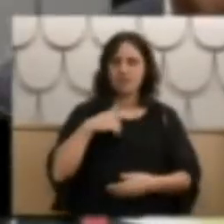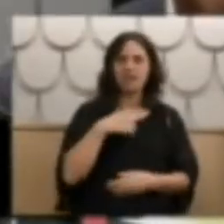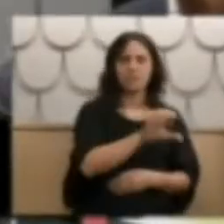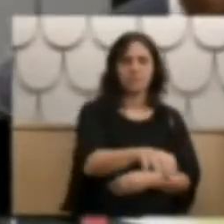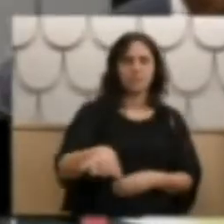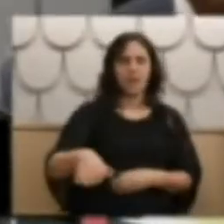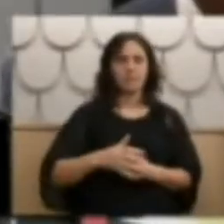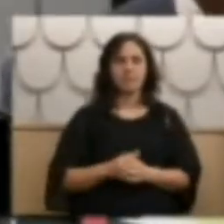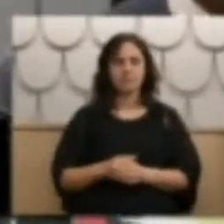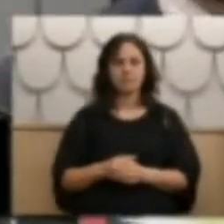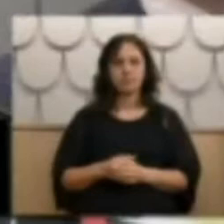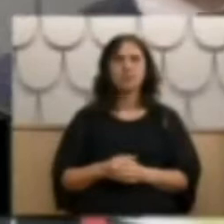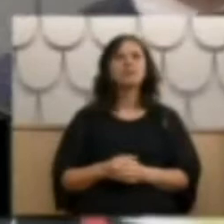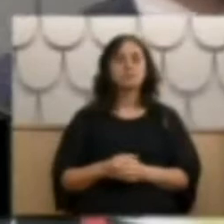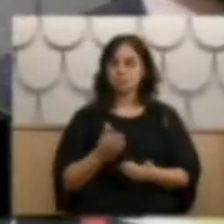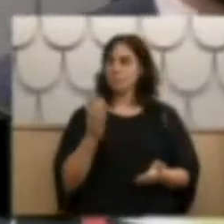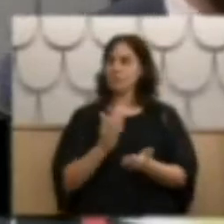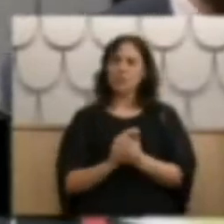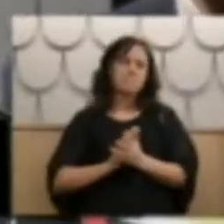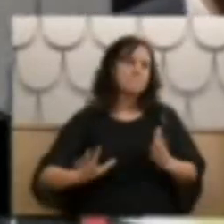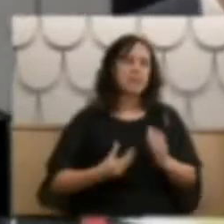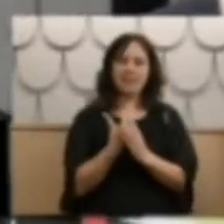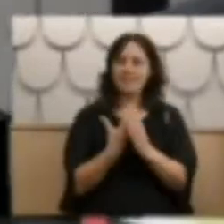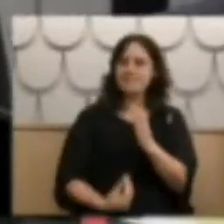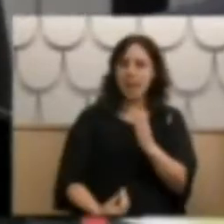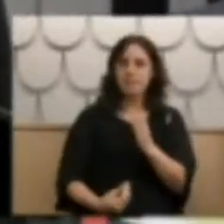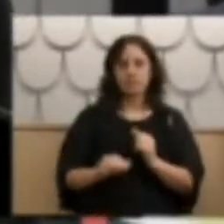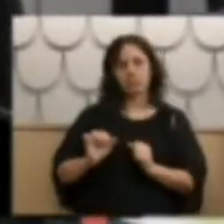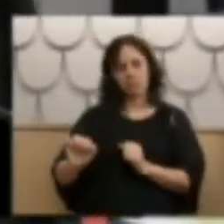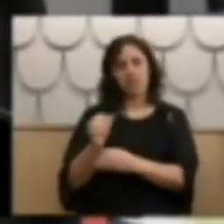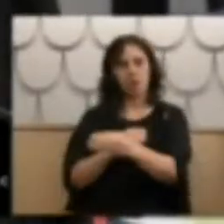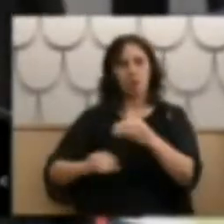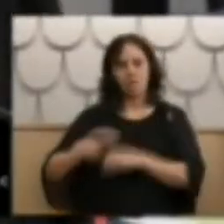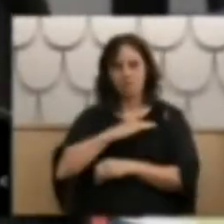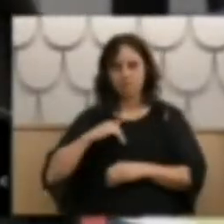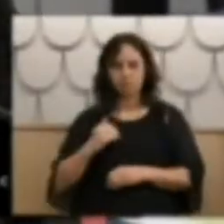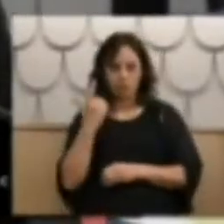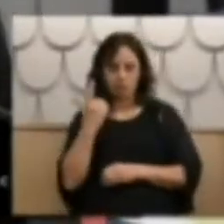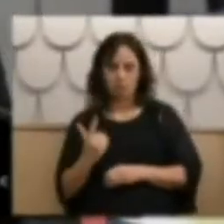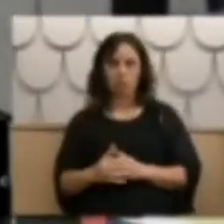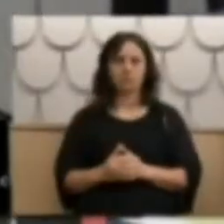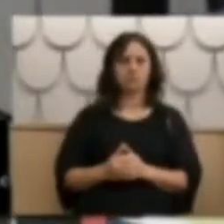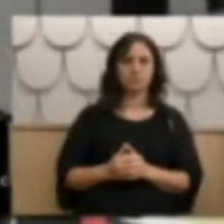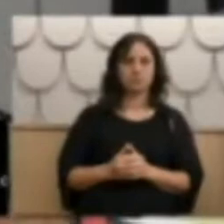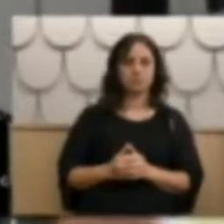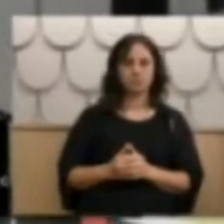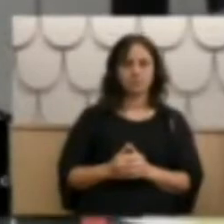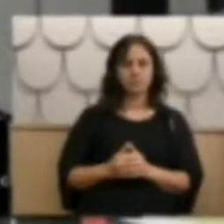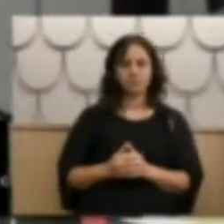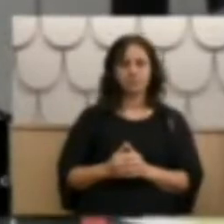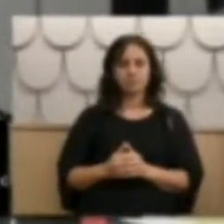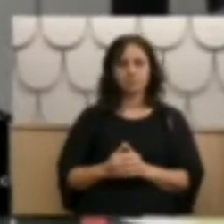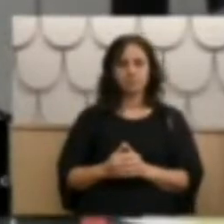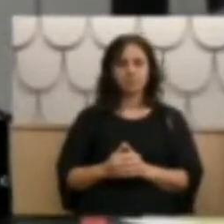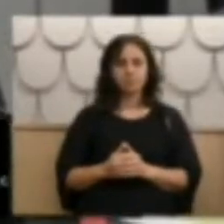There is a severe deficit in this area within the office. At least when Crown Law Office is